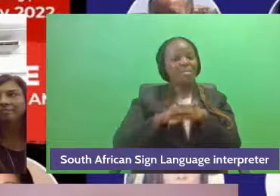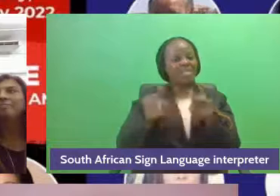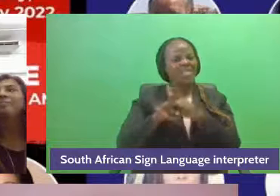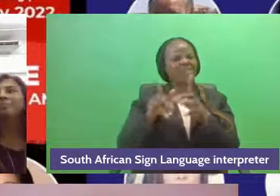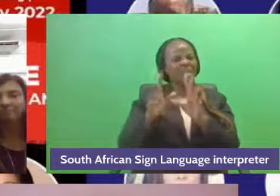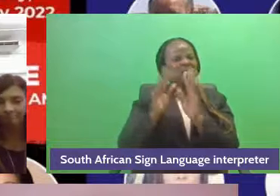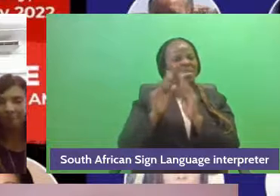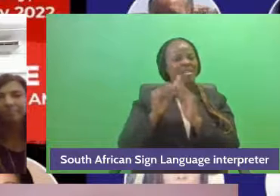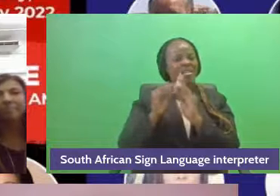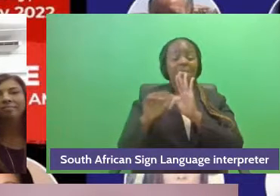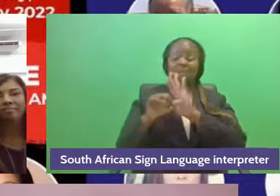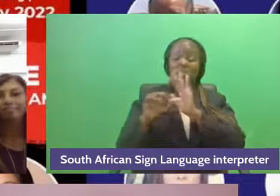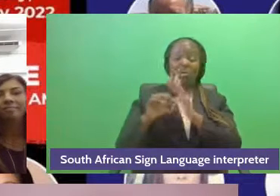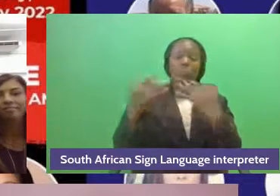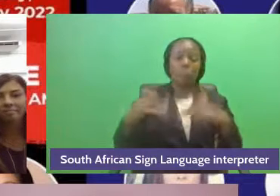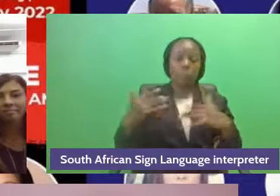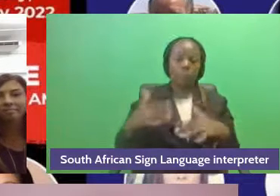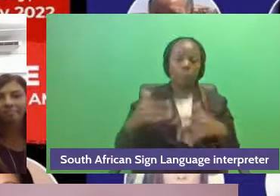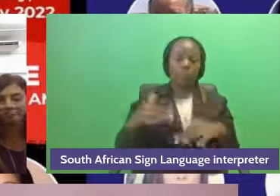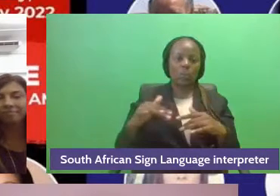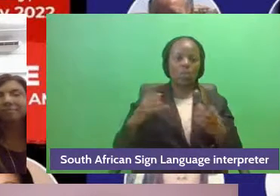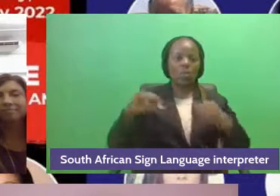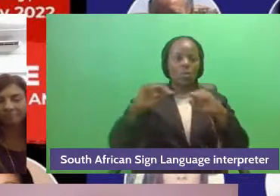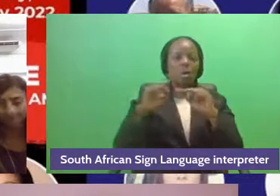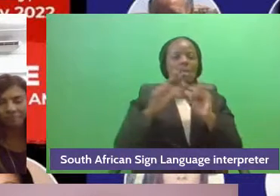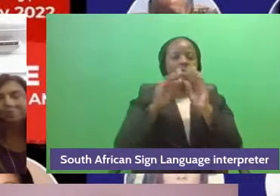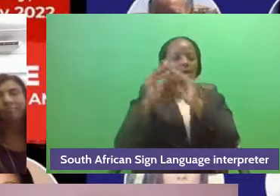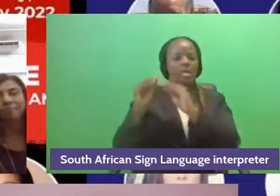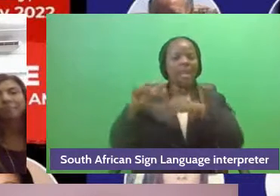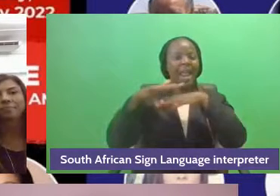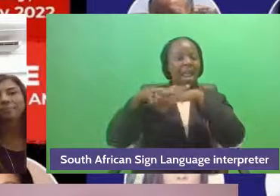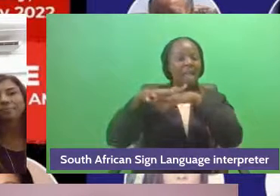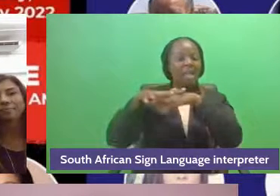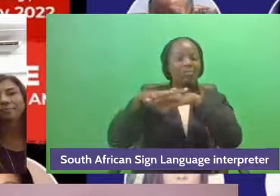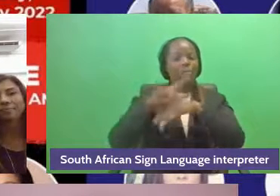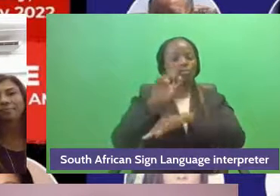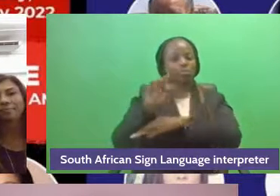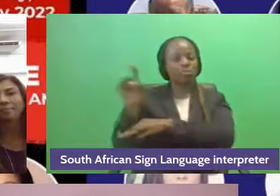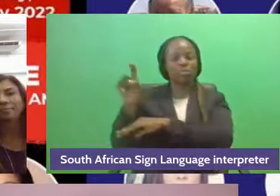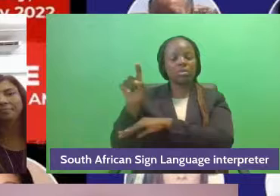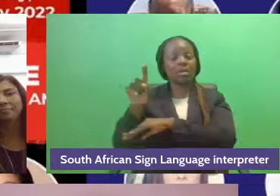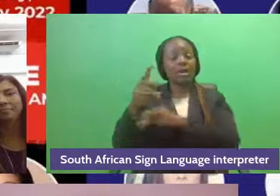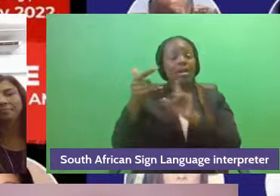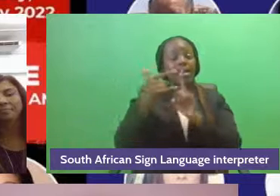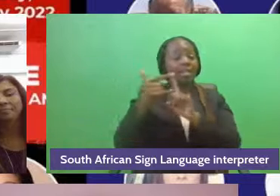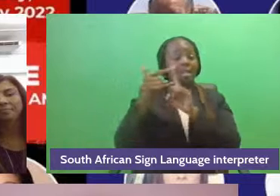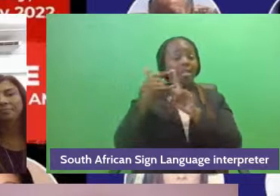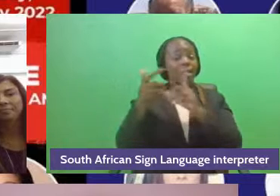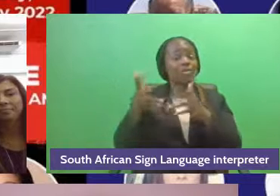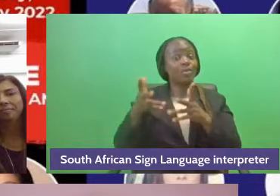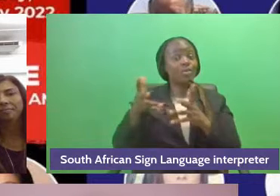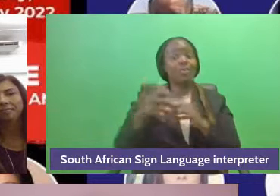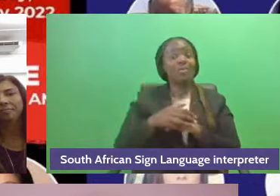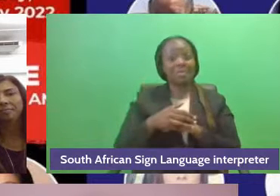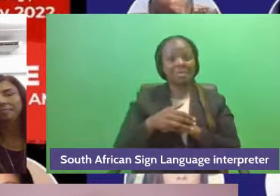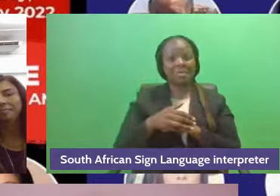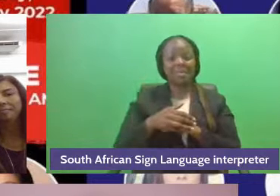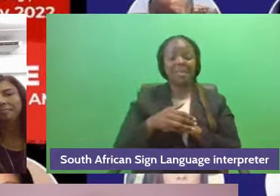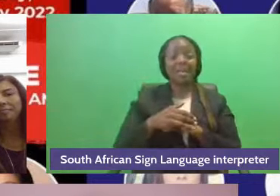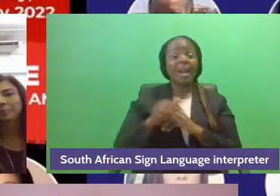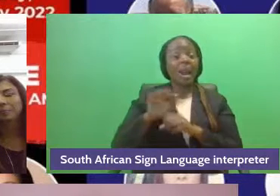it's very, very important that we link up, we network, and doing it virtually like this. I think COVID has taught us one thing